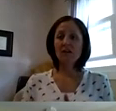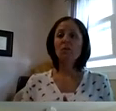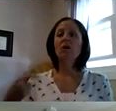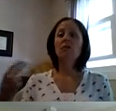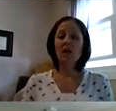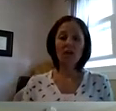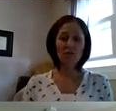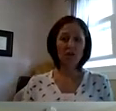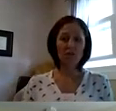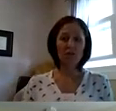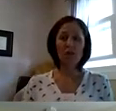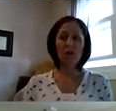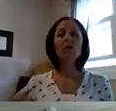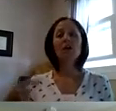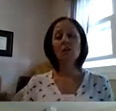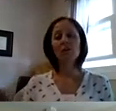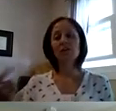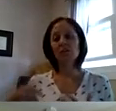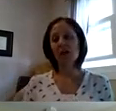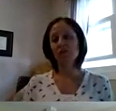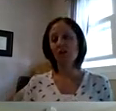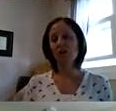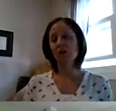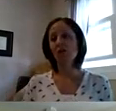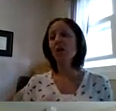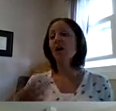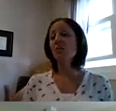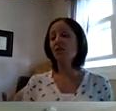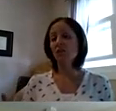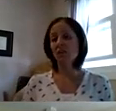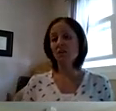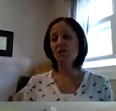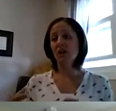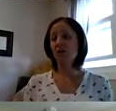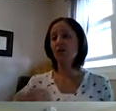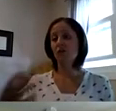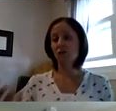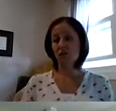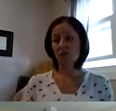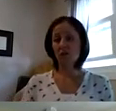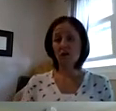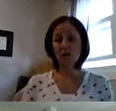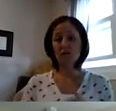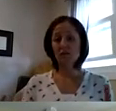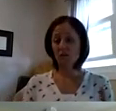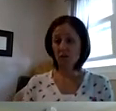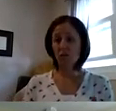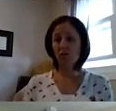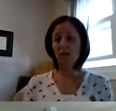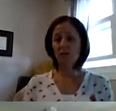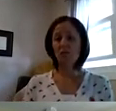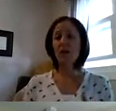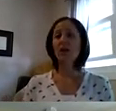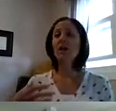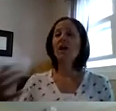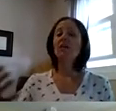ID number and your DUNS number, as well as, like Patrick talked about, a mission statement that includes or addresses the arts, hopefully